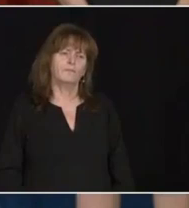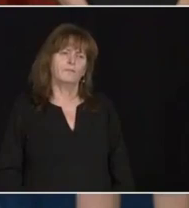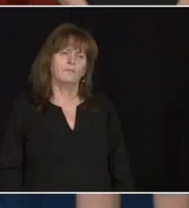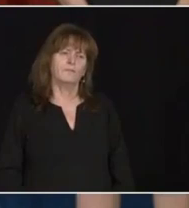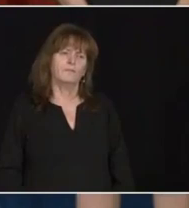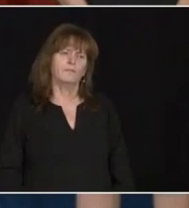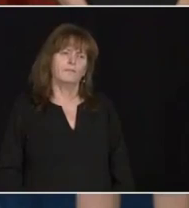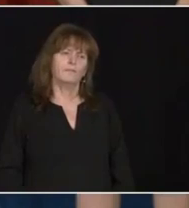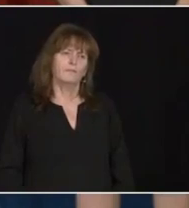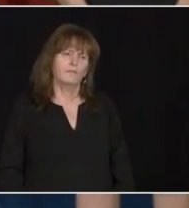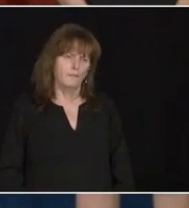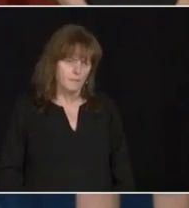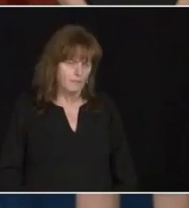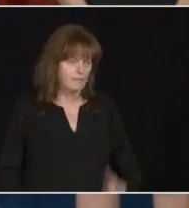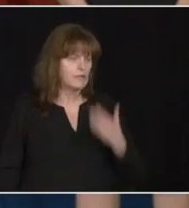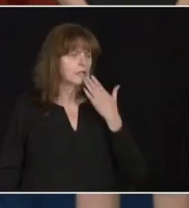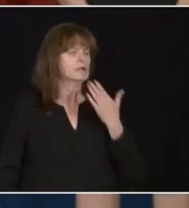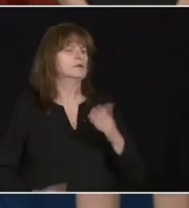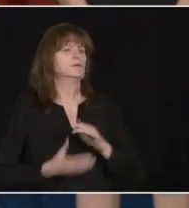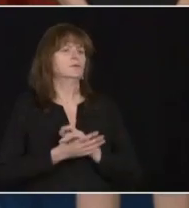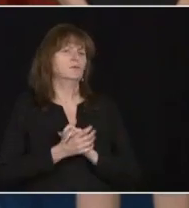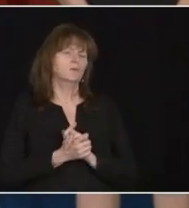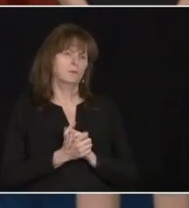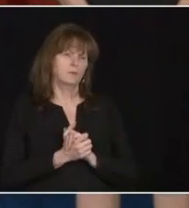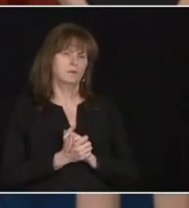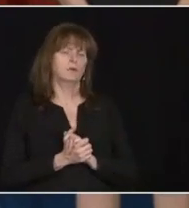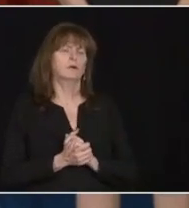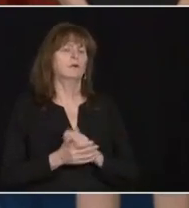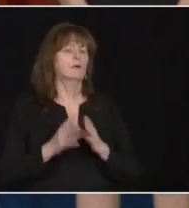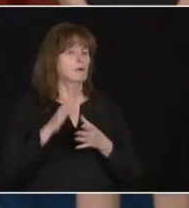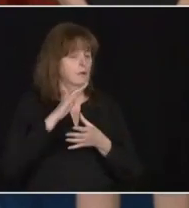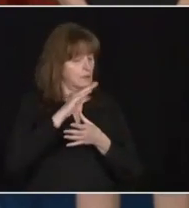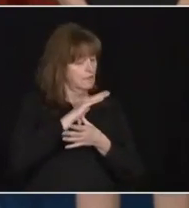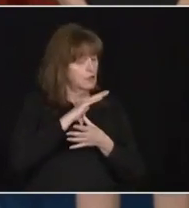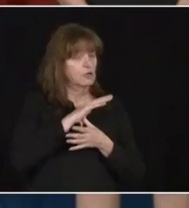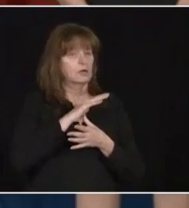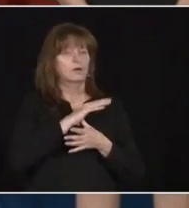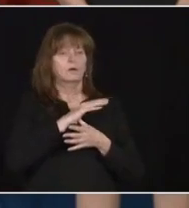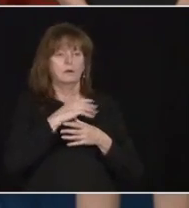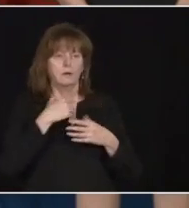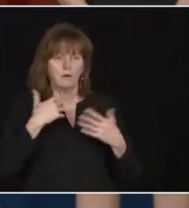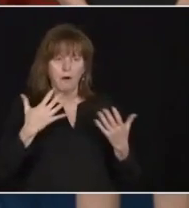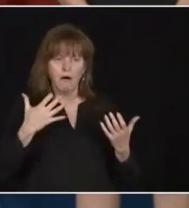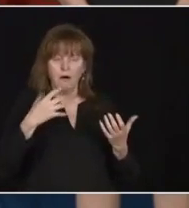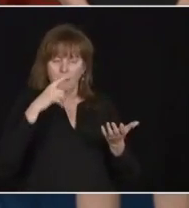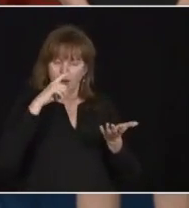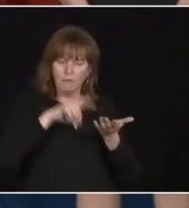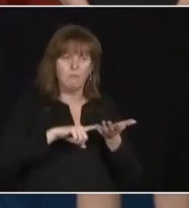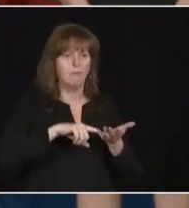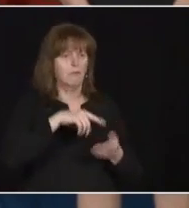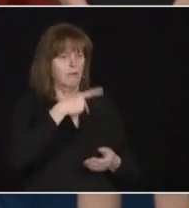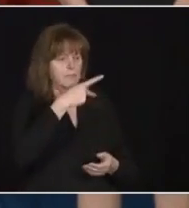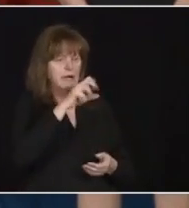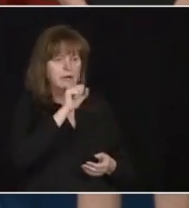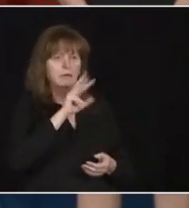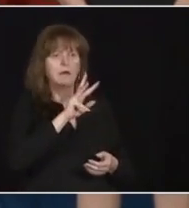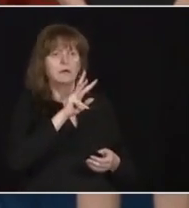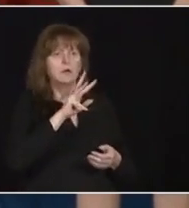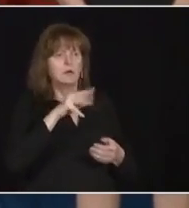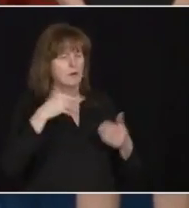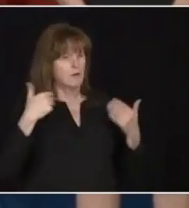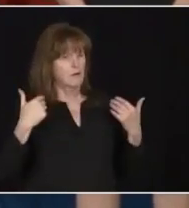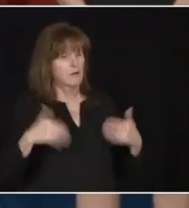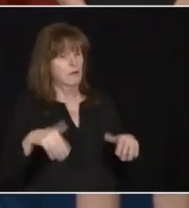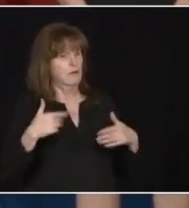Thank you. So first of all, I want to acknowledge all of our frontline, the personal support workers who are so dedicated and compassionate